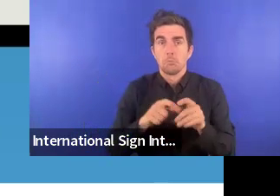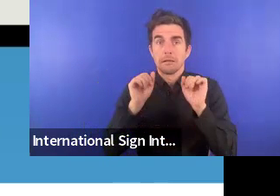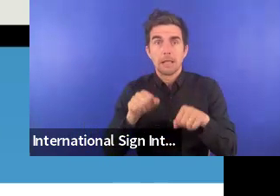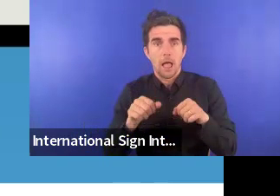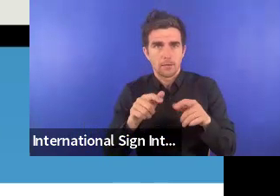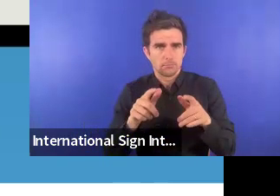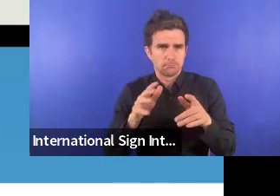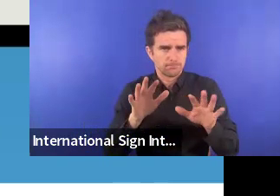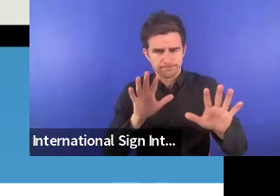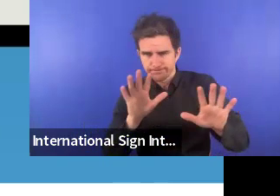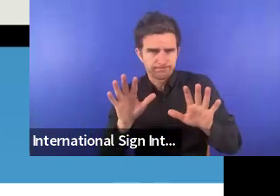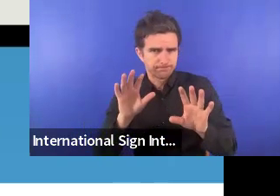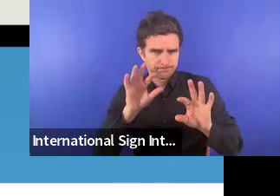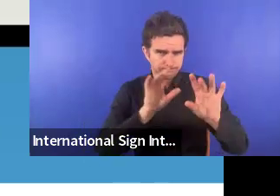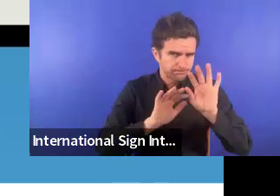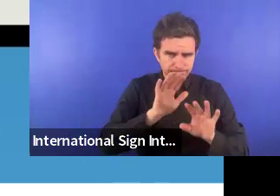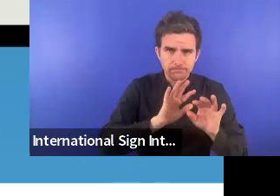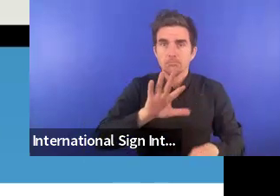areas from the